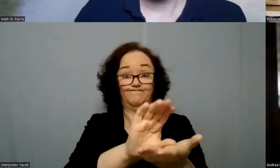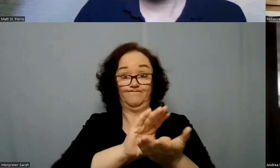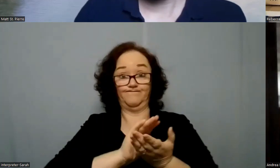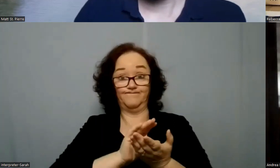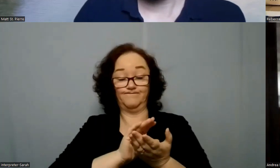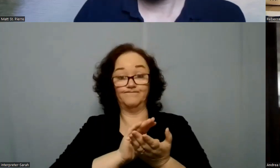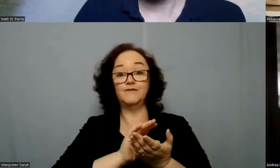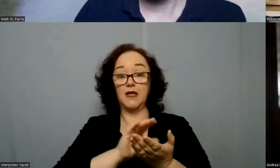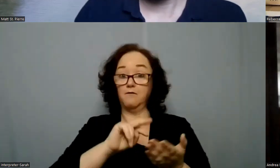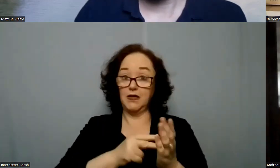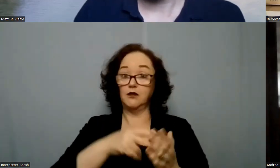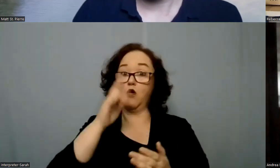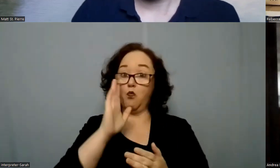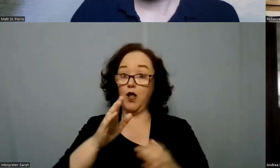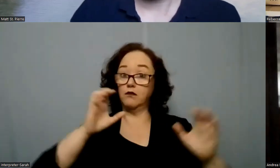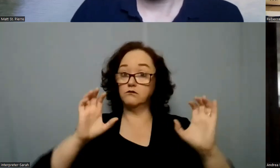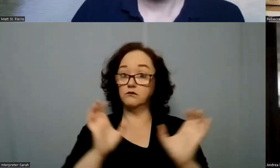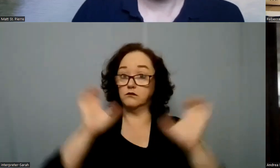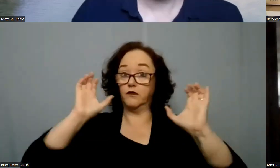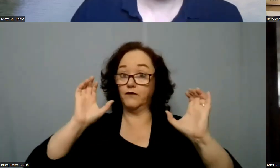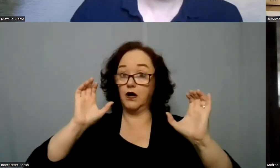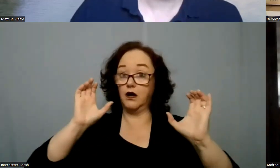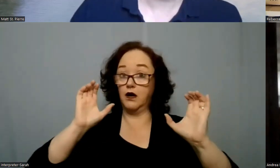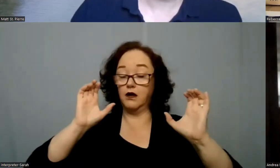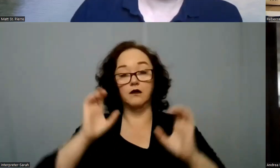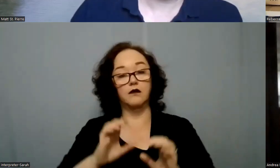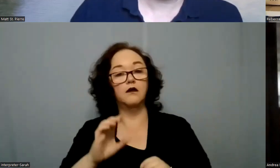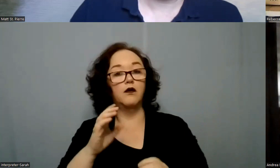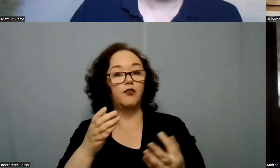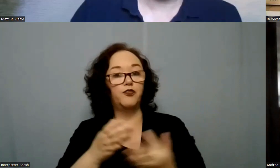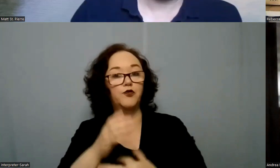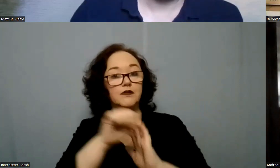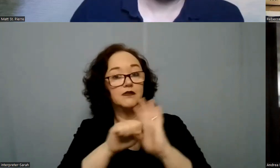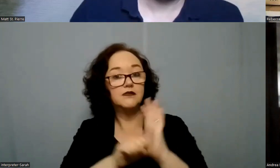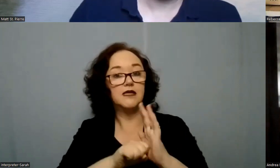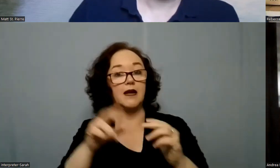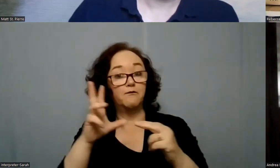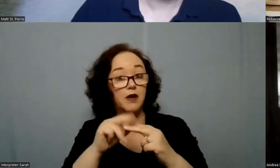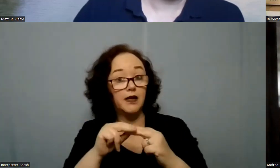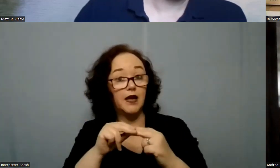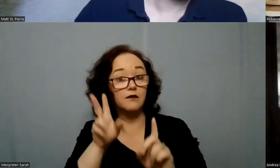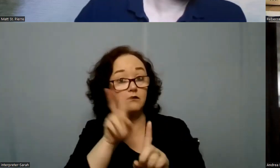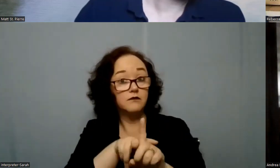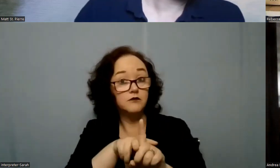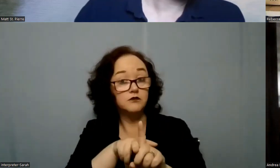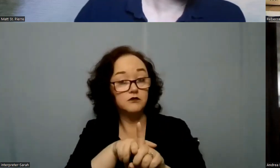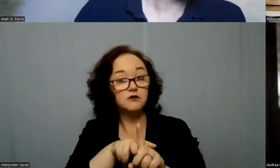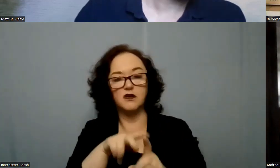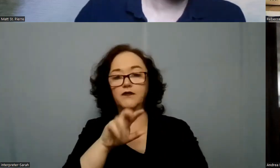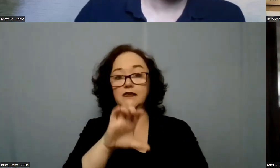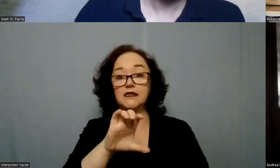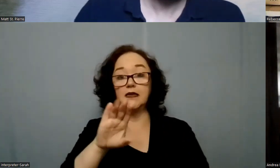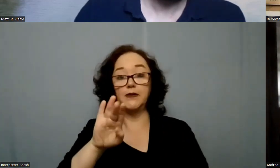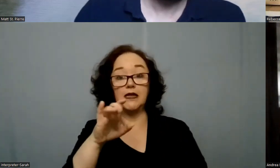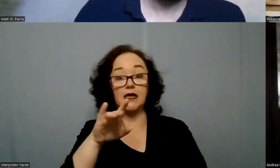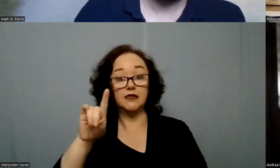be certified by your state through a state Medicaid implementation of the CCBHC model. There